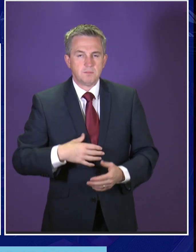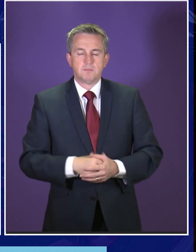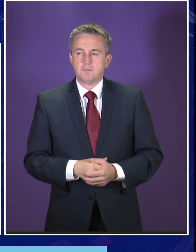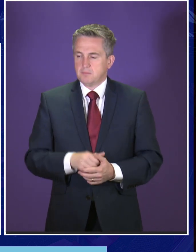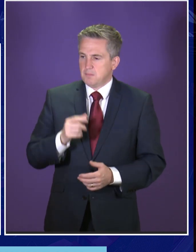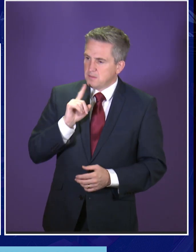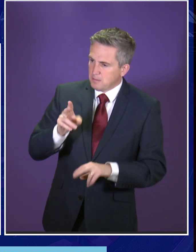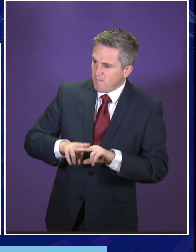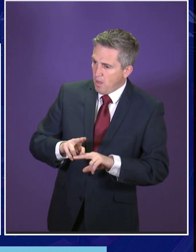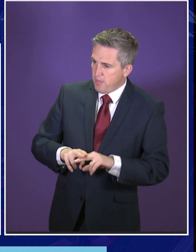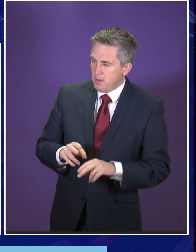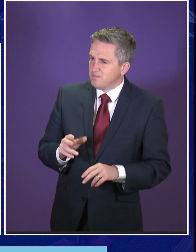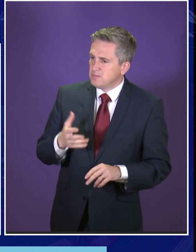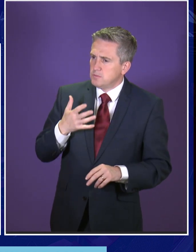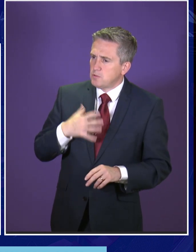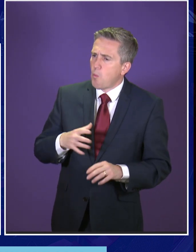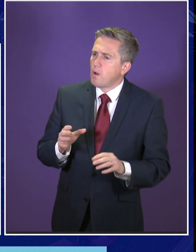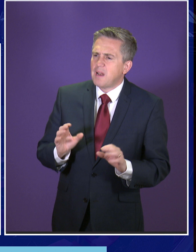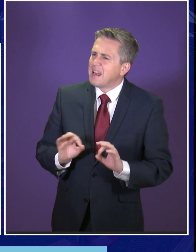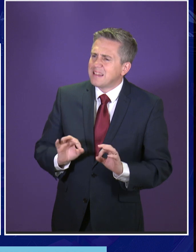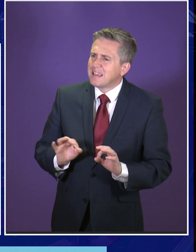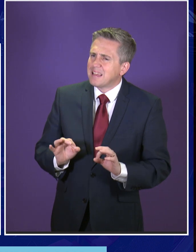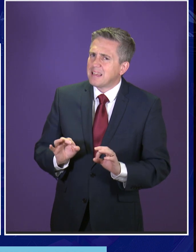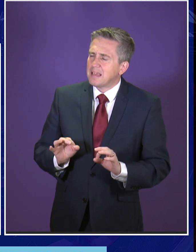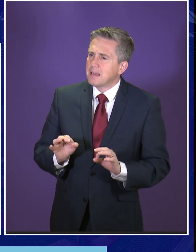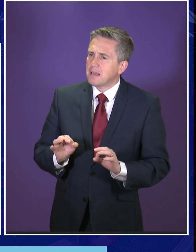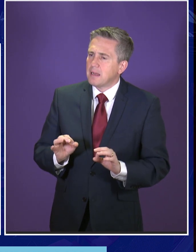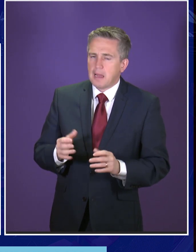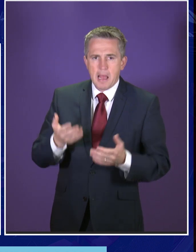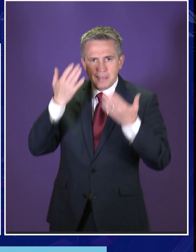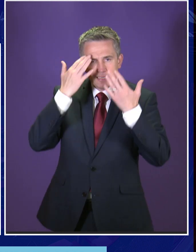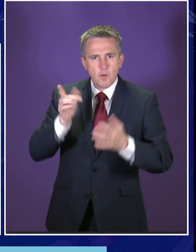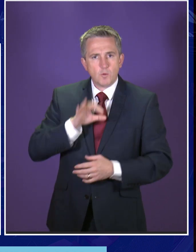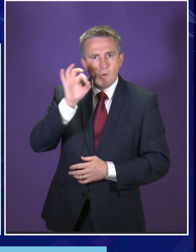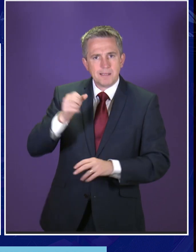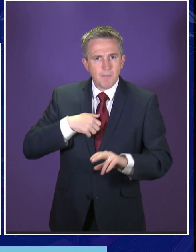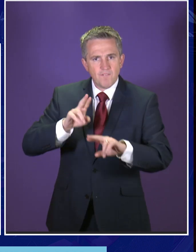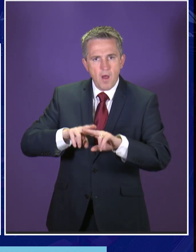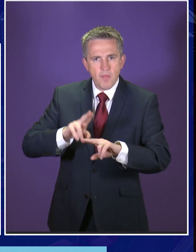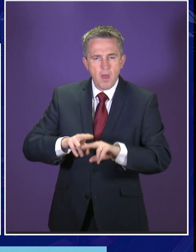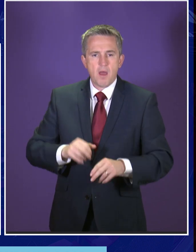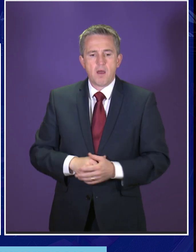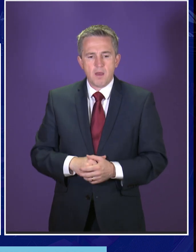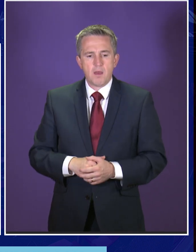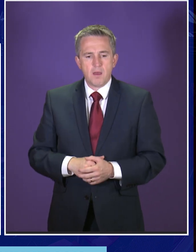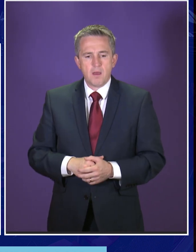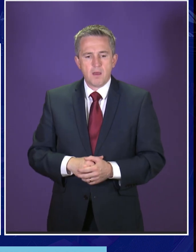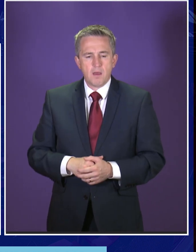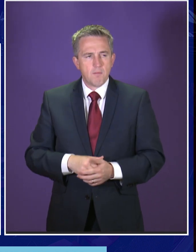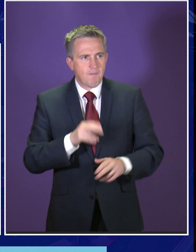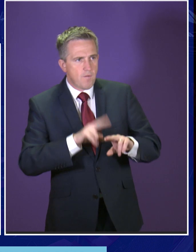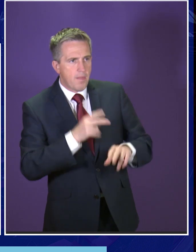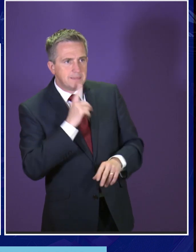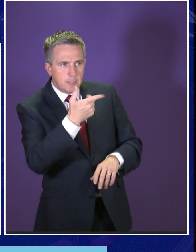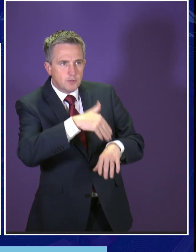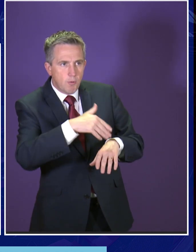And I said, "Nothing, I just..." and I didn't know what to ask him. And he said, "Are